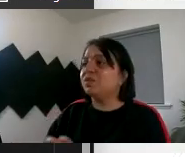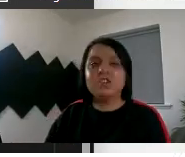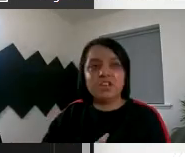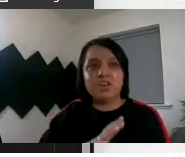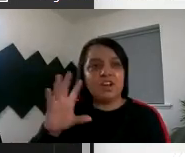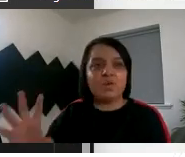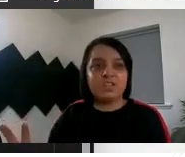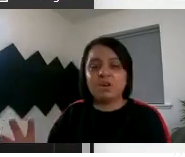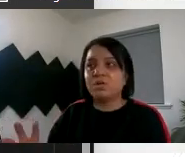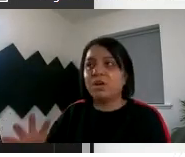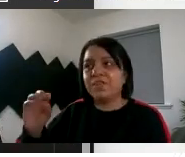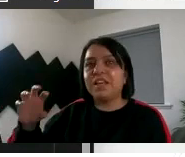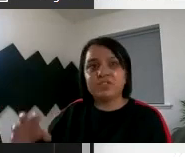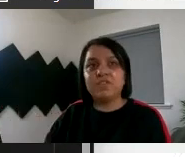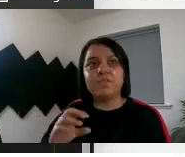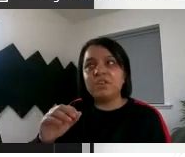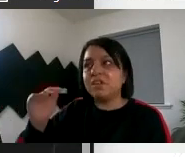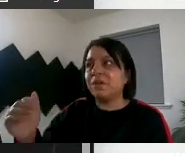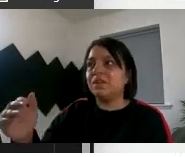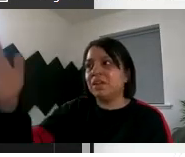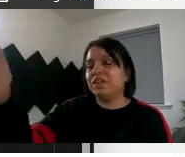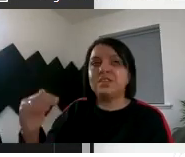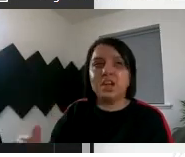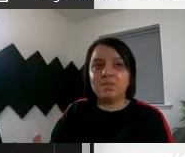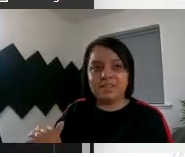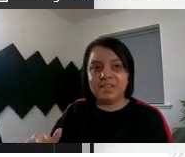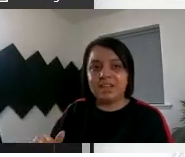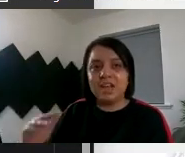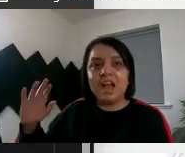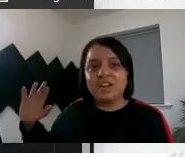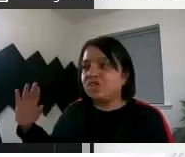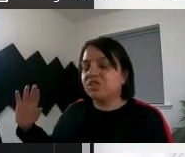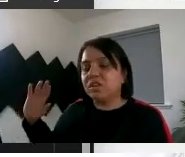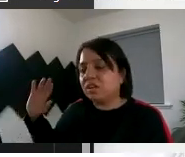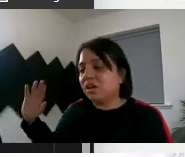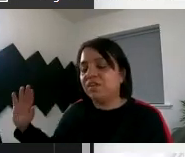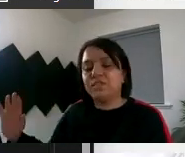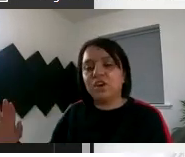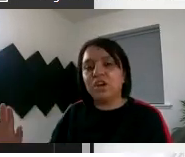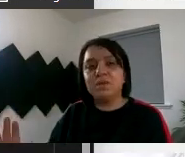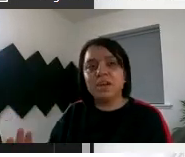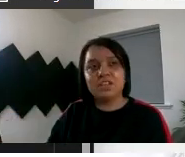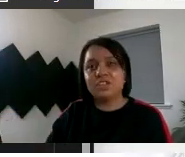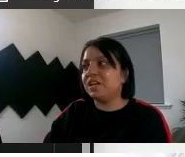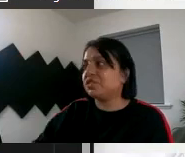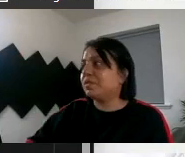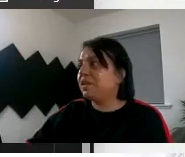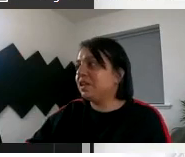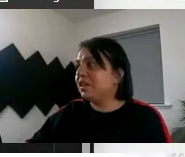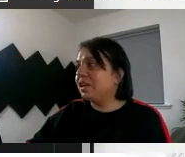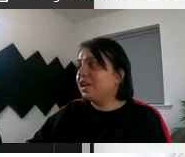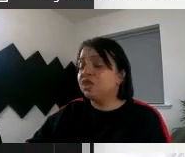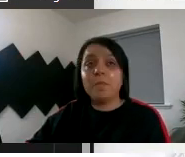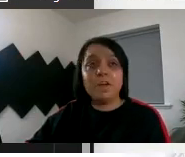but London are trying to own it as its own. I think it's come from London a bit, like Idris Elba has said, and it's just over time has changed